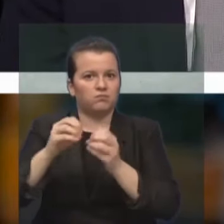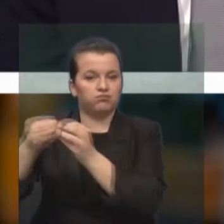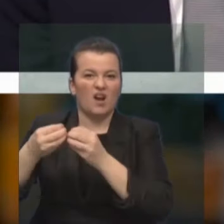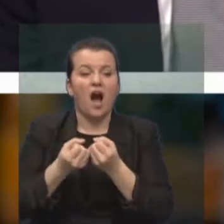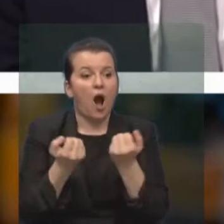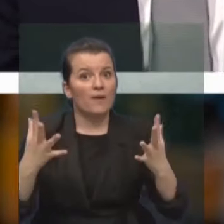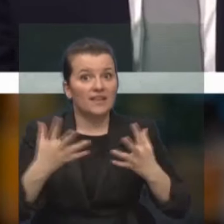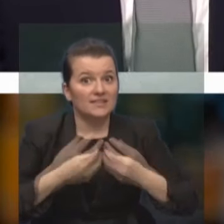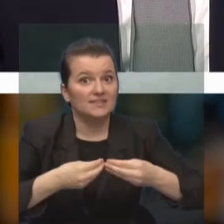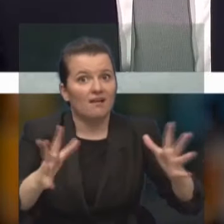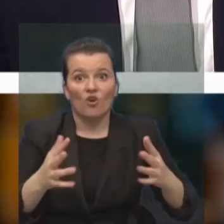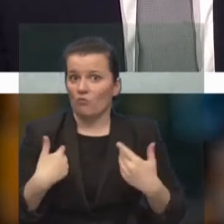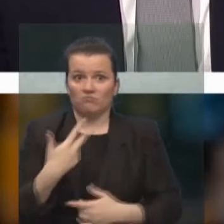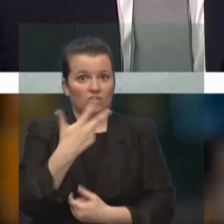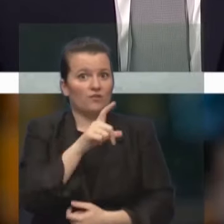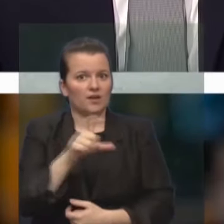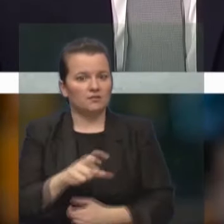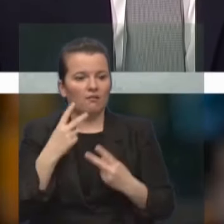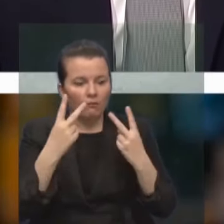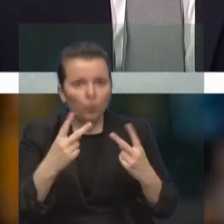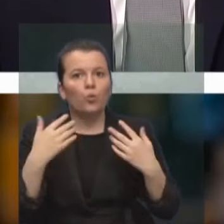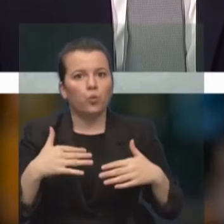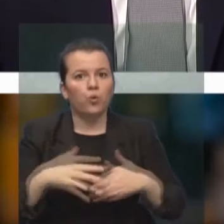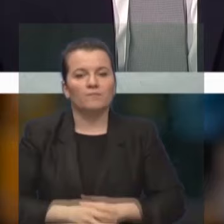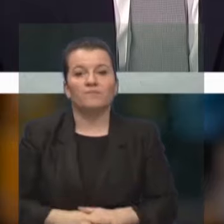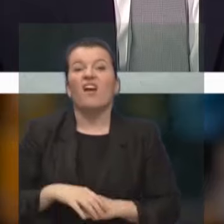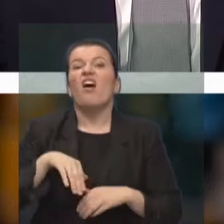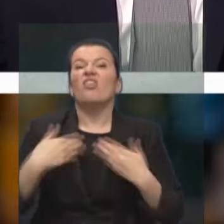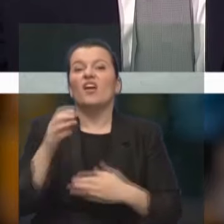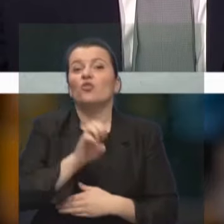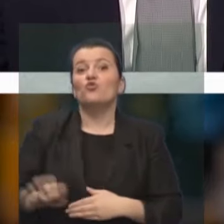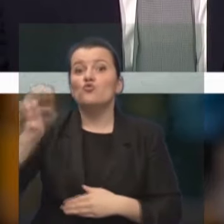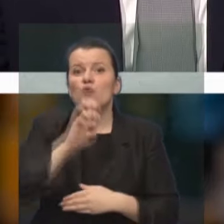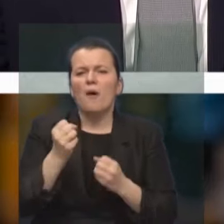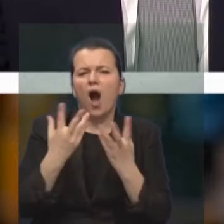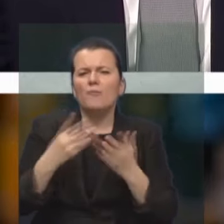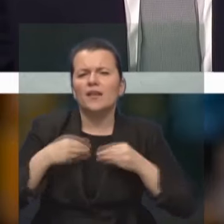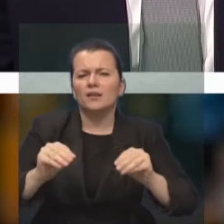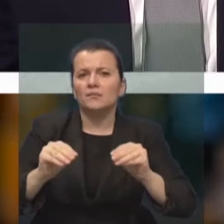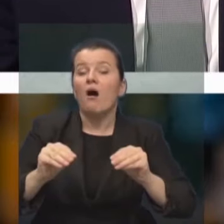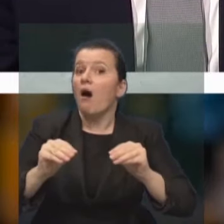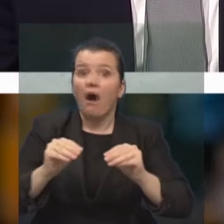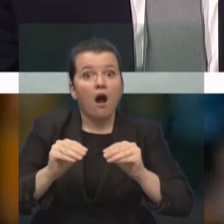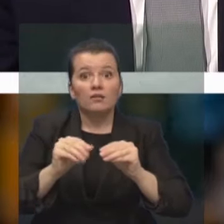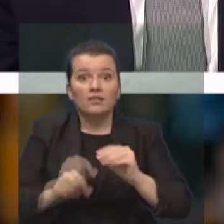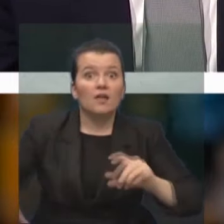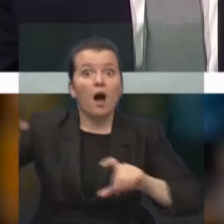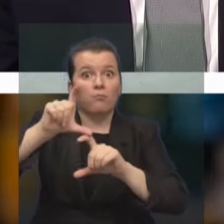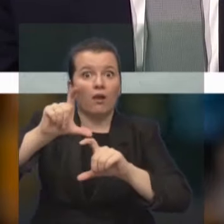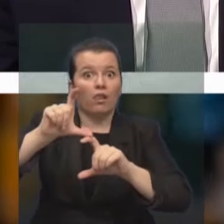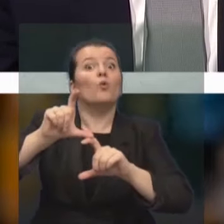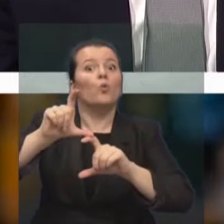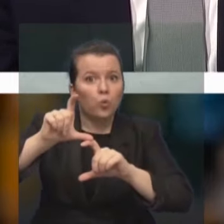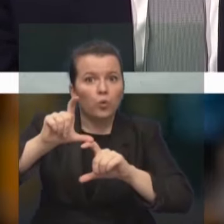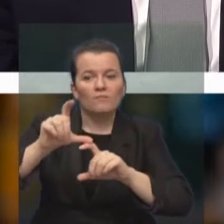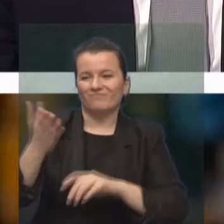level, the electrified mix in Europe almost doubled from 7% in Q1 2020